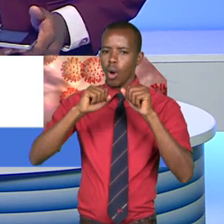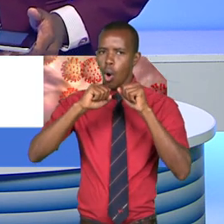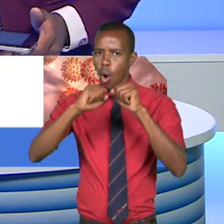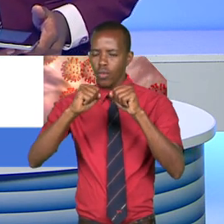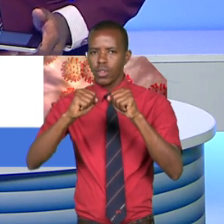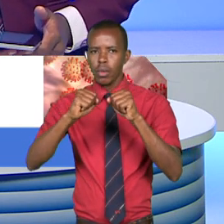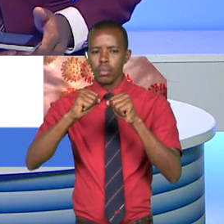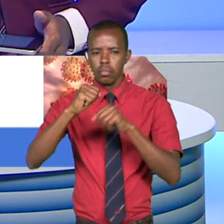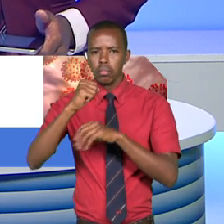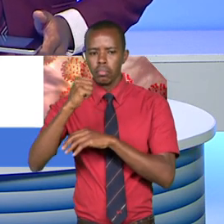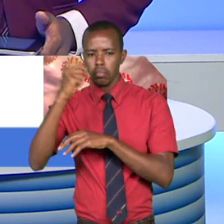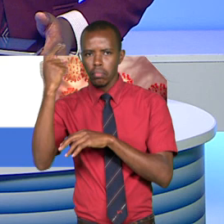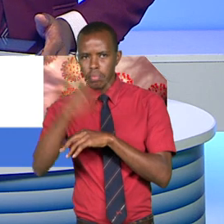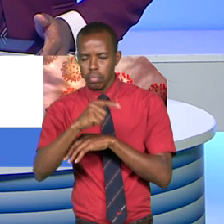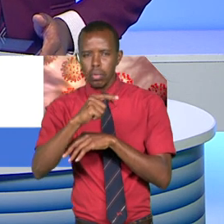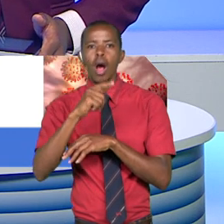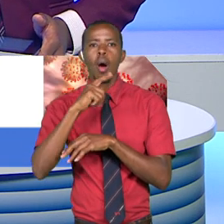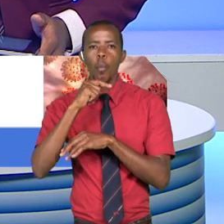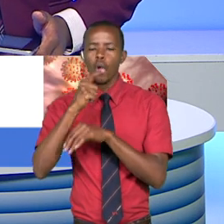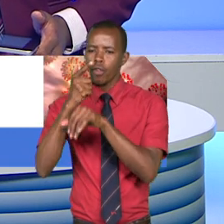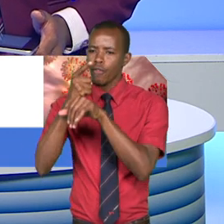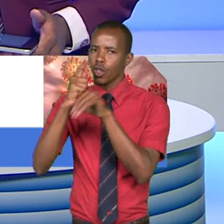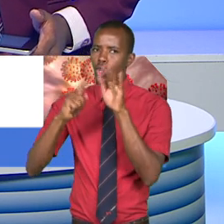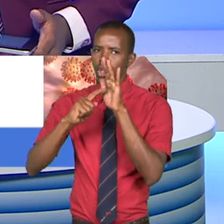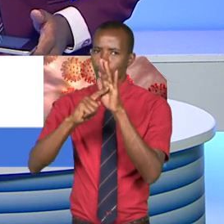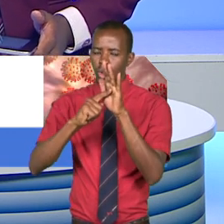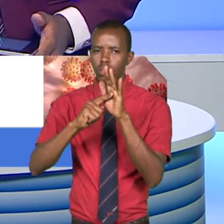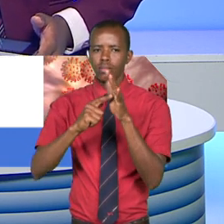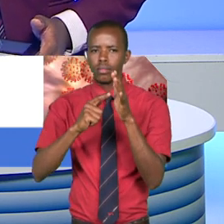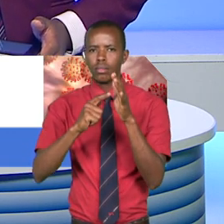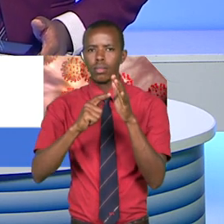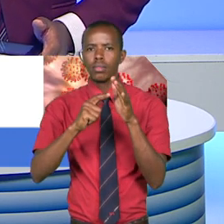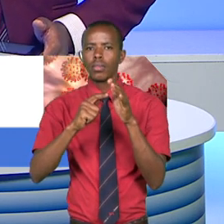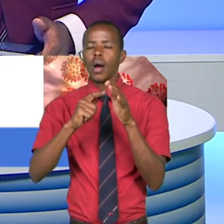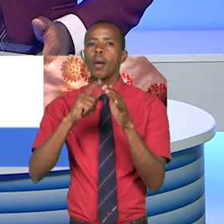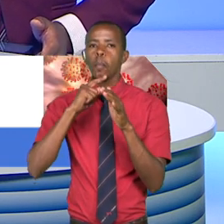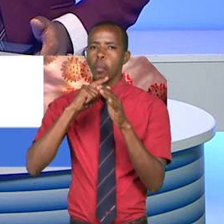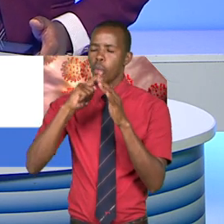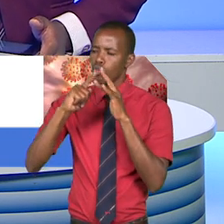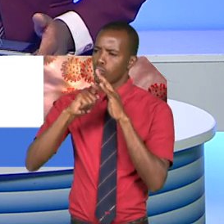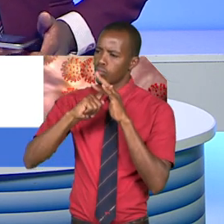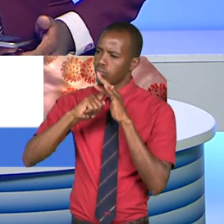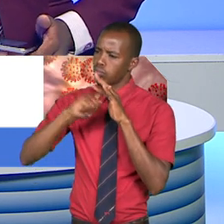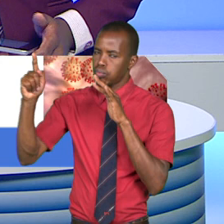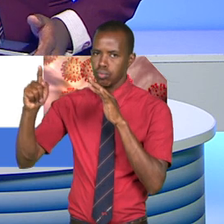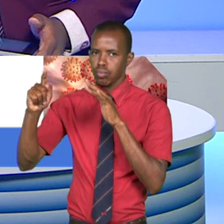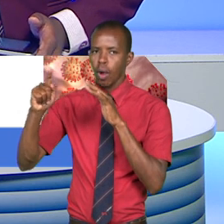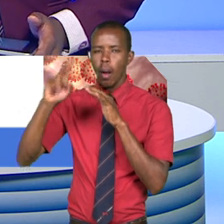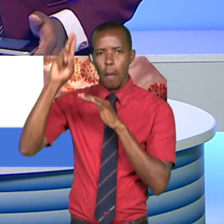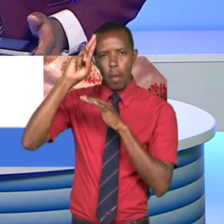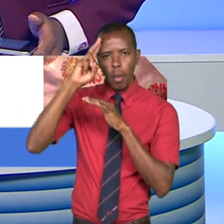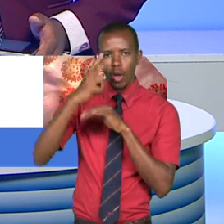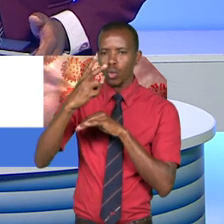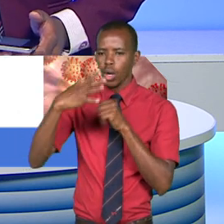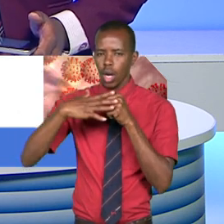Latino boy in Chicago. The shocking footage shows a teenager, Adam Toledo, running from officers in the small hours of March 29th and